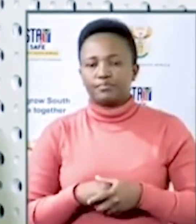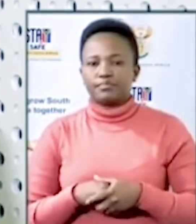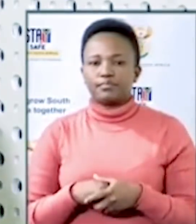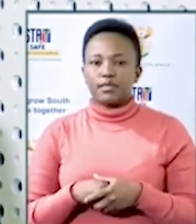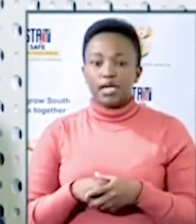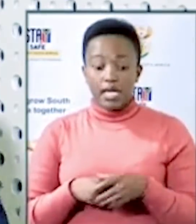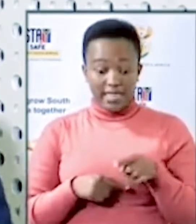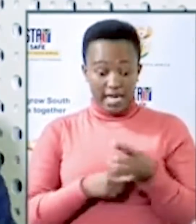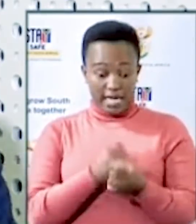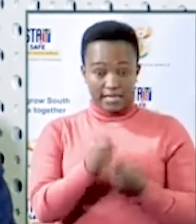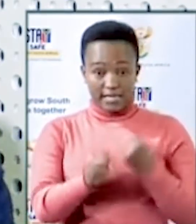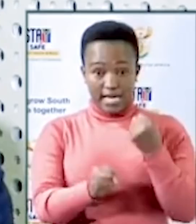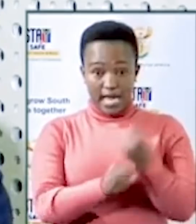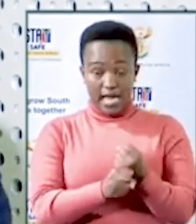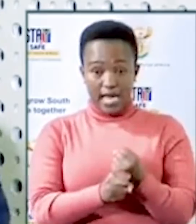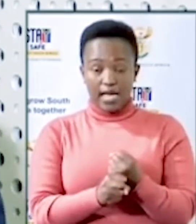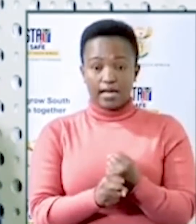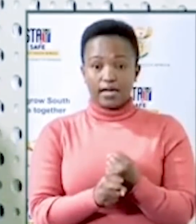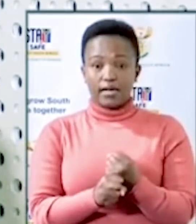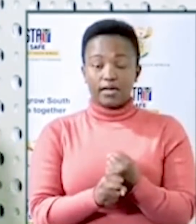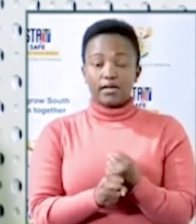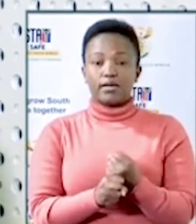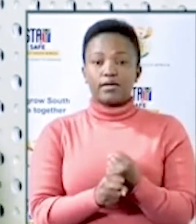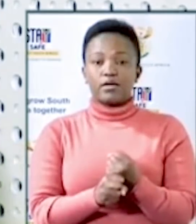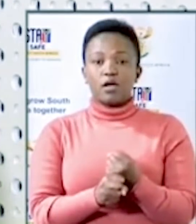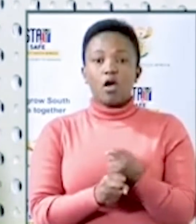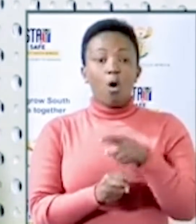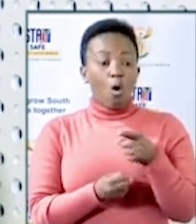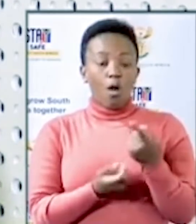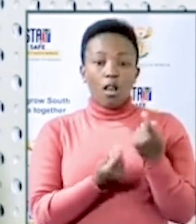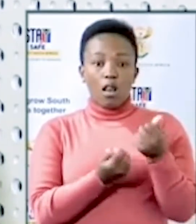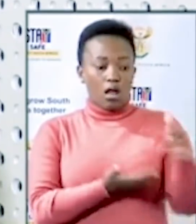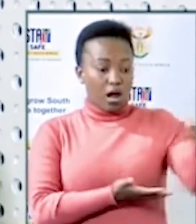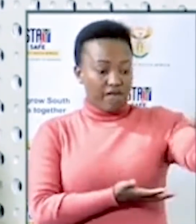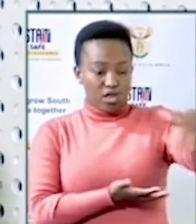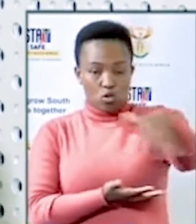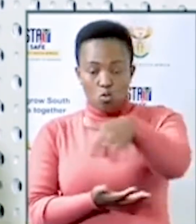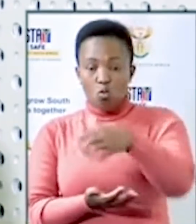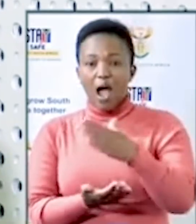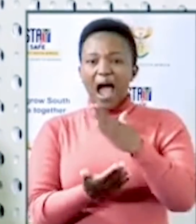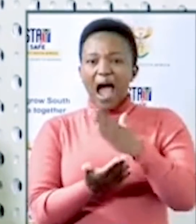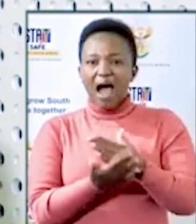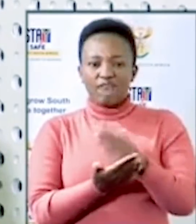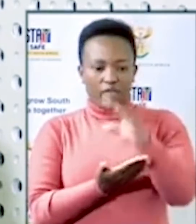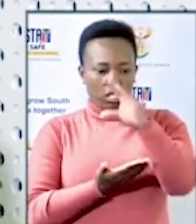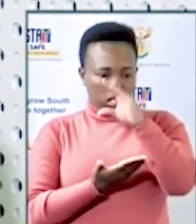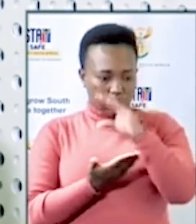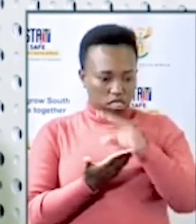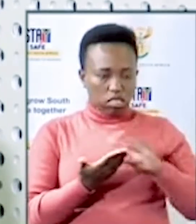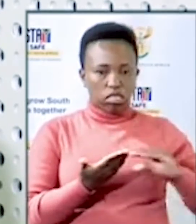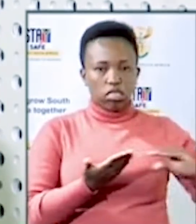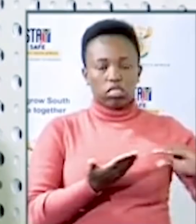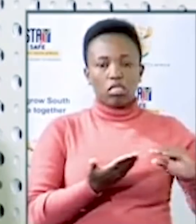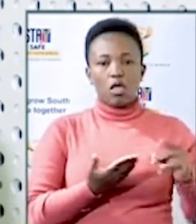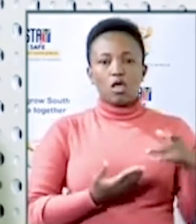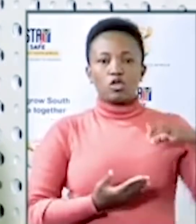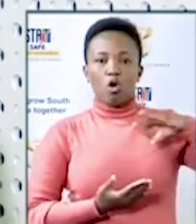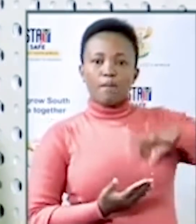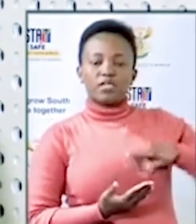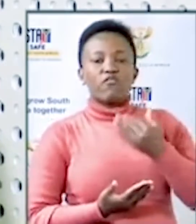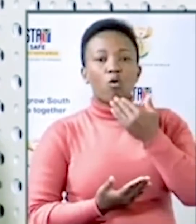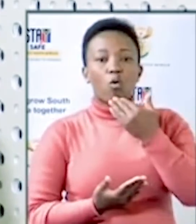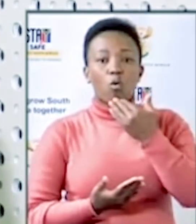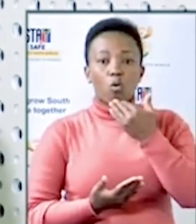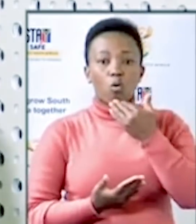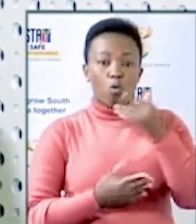This year, nearly half of all consolidated revenue will go towards the compensation of workers in the public